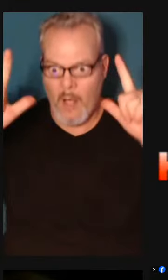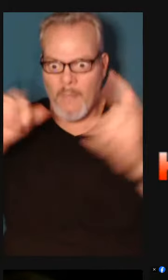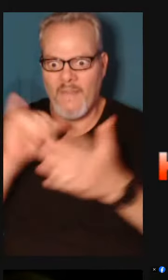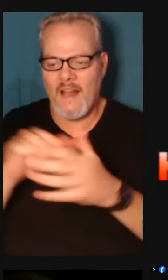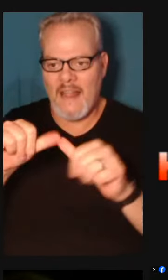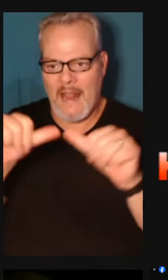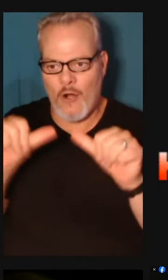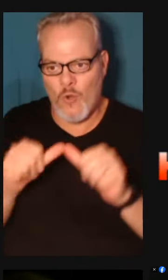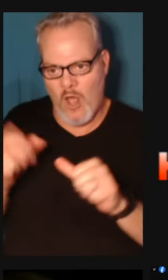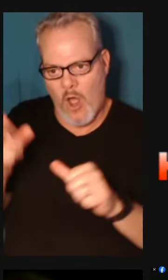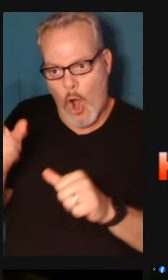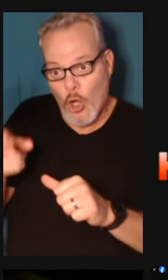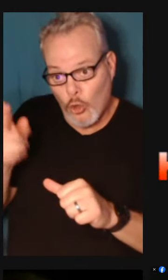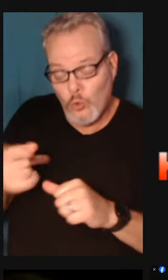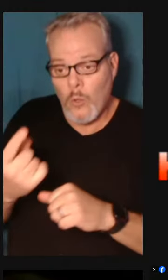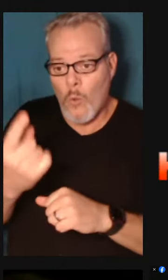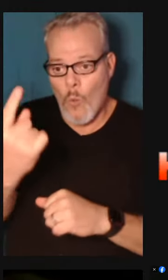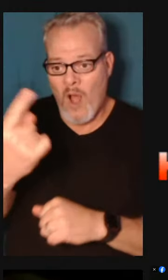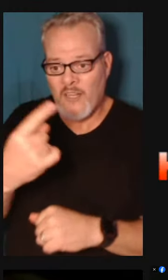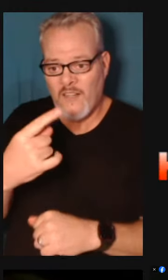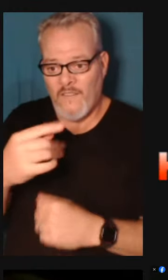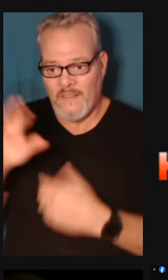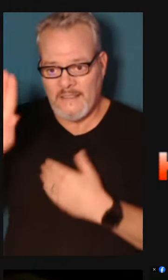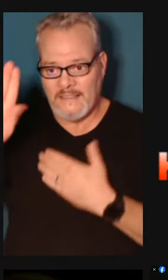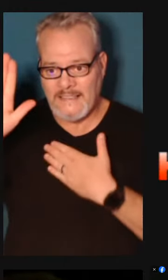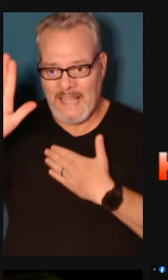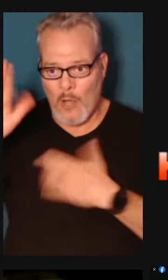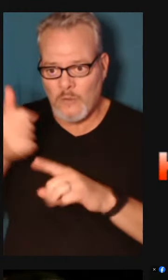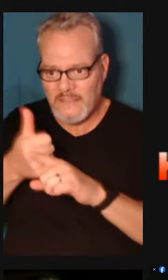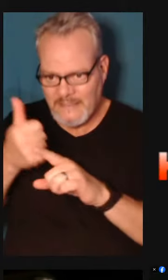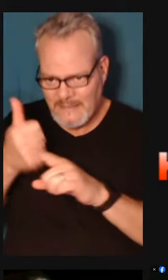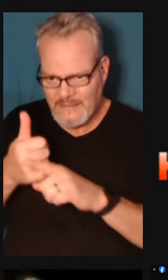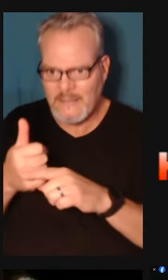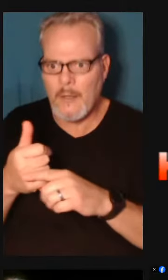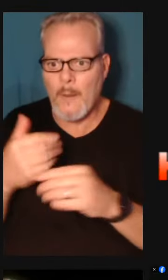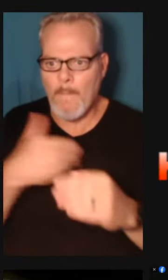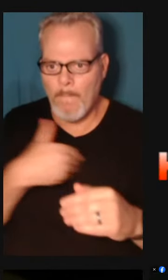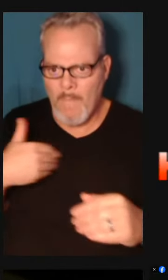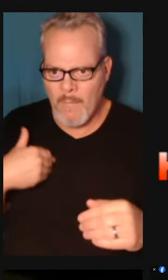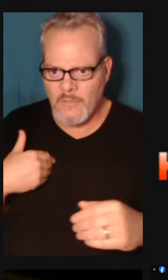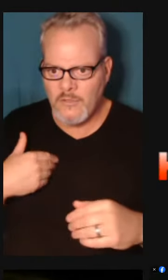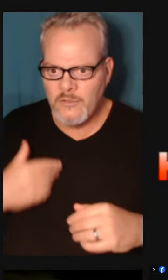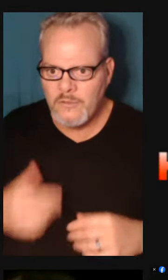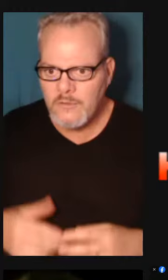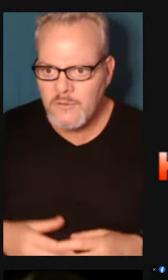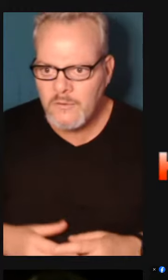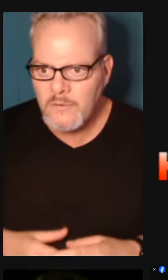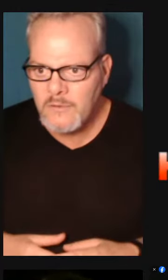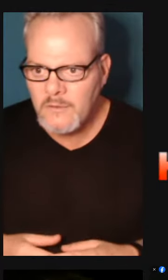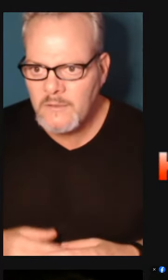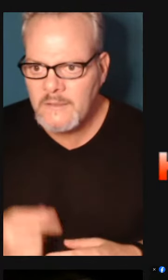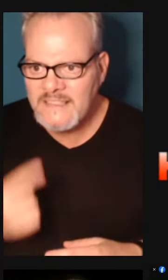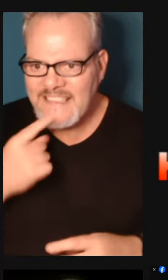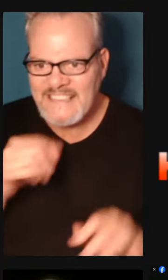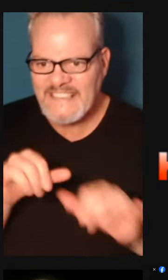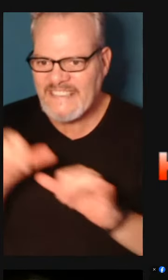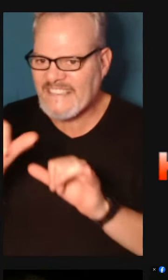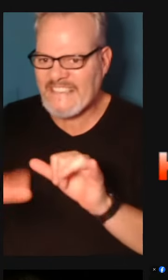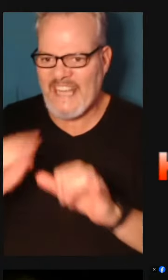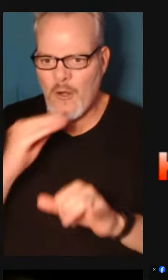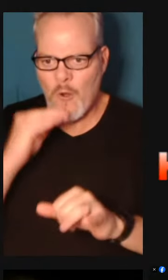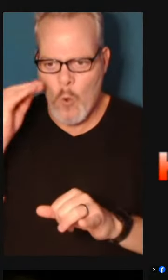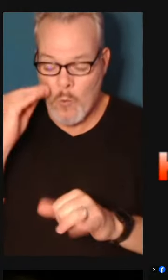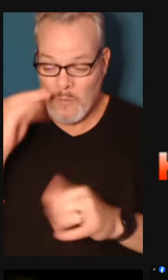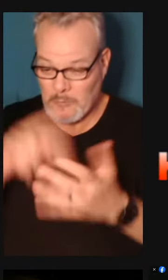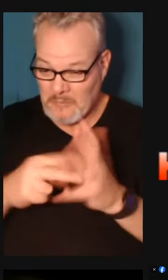members that by luck didn't go on that one particular camp out and stayed home Right? So there's lots of people